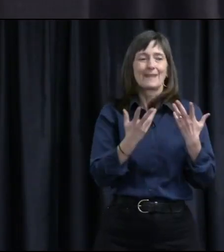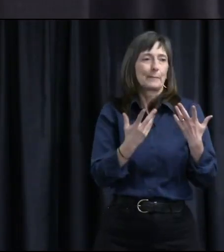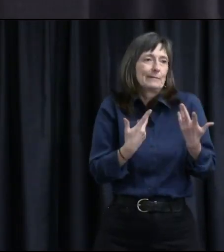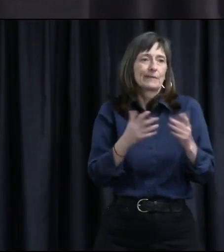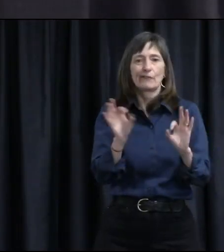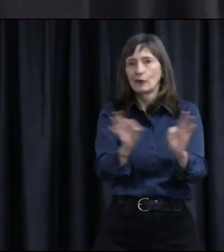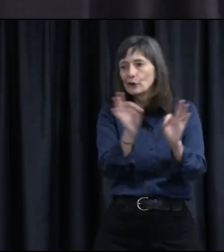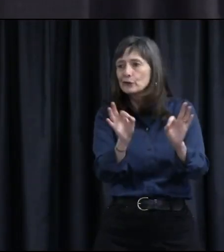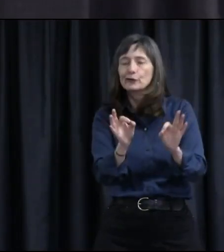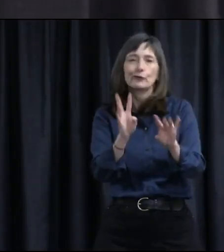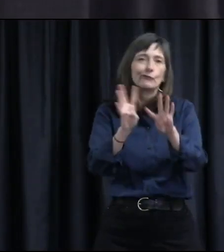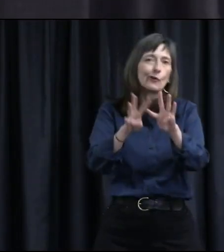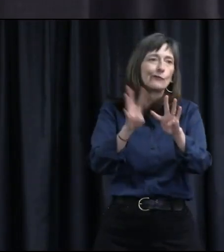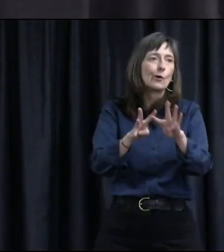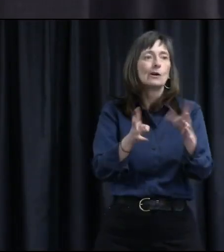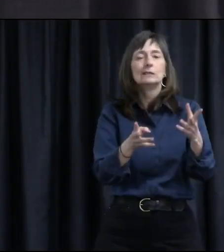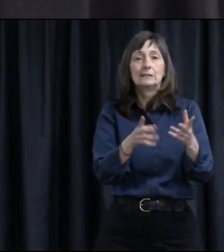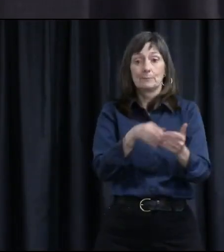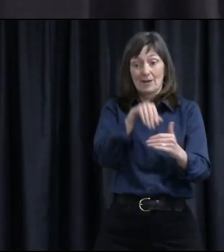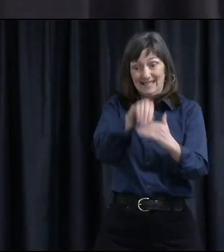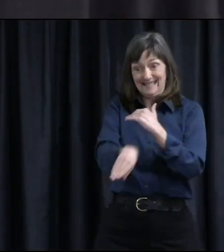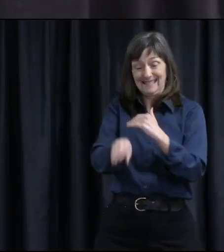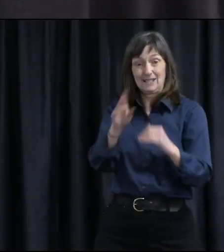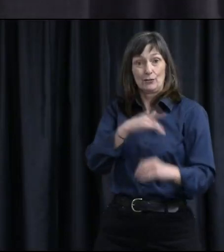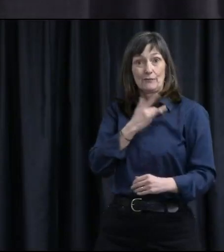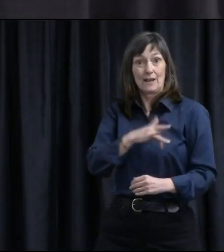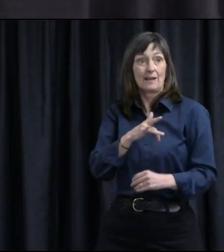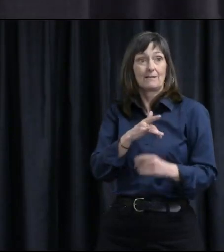our province, self-isolate for 14 days.